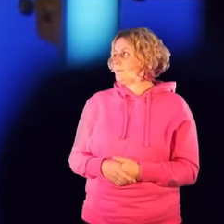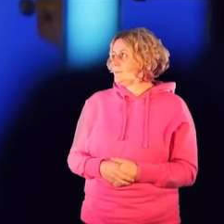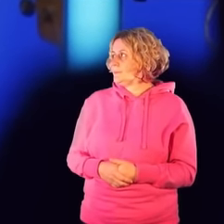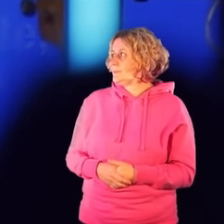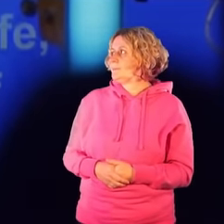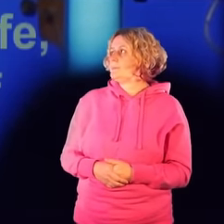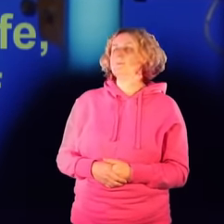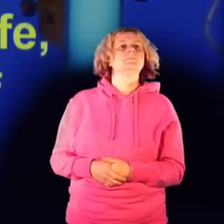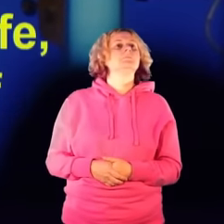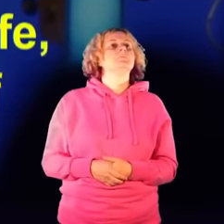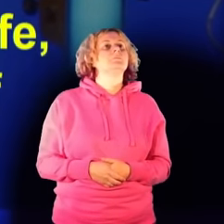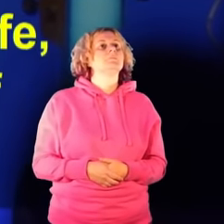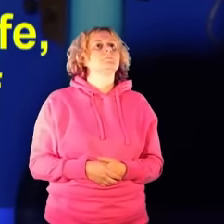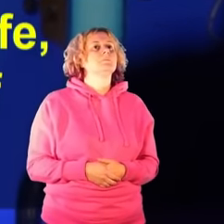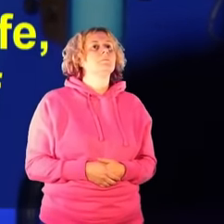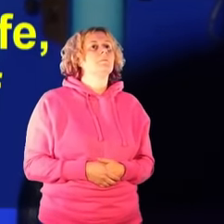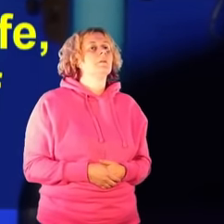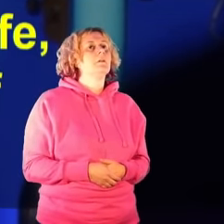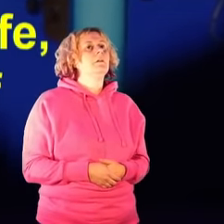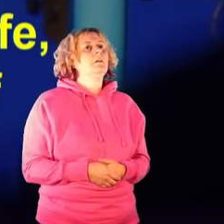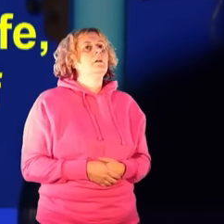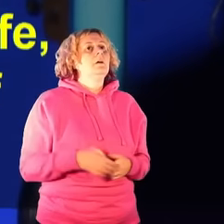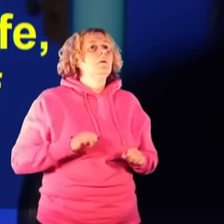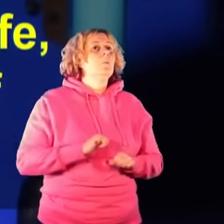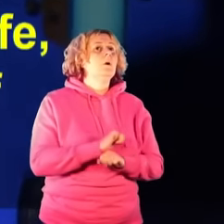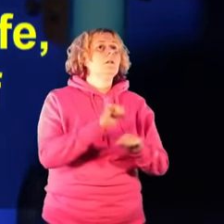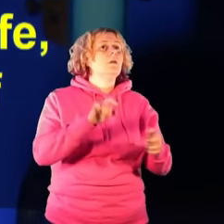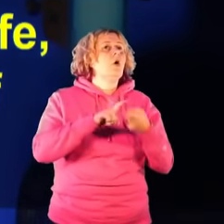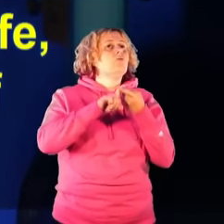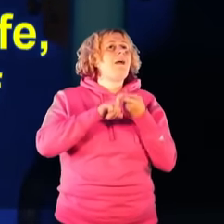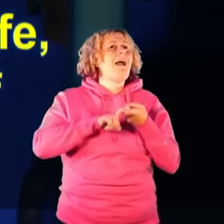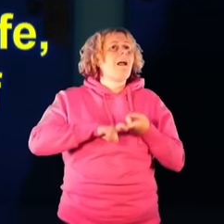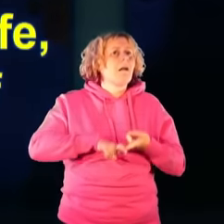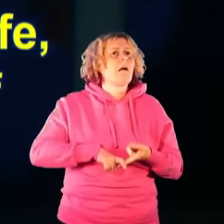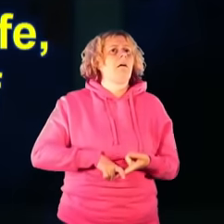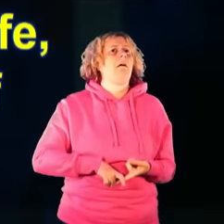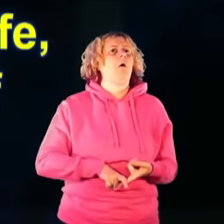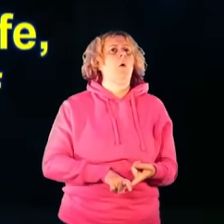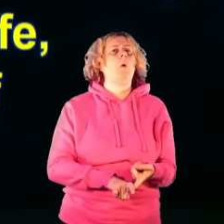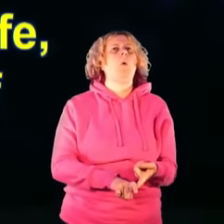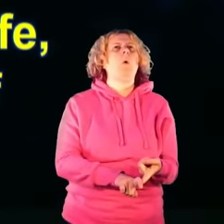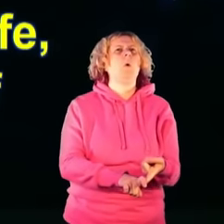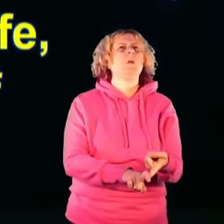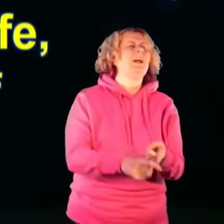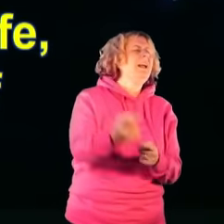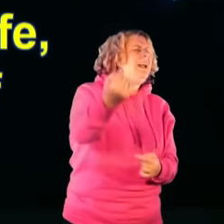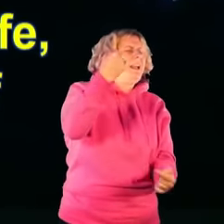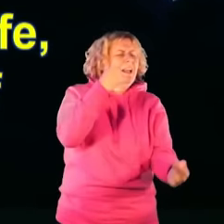Will your anchor